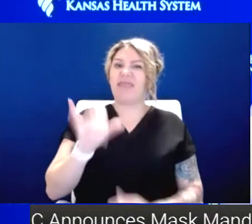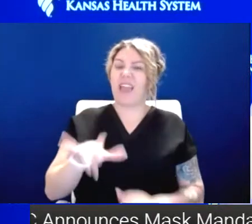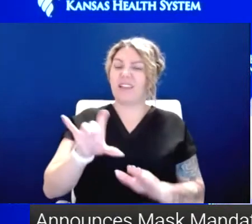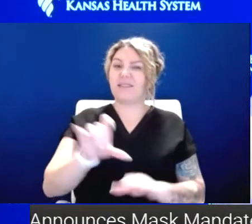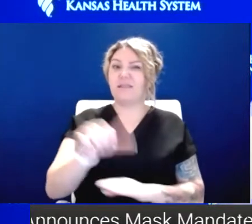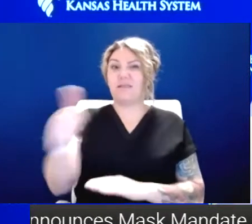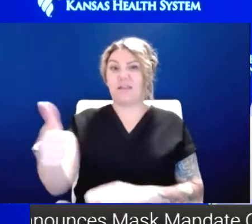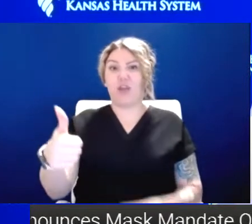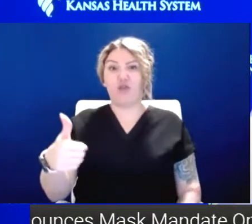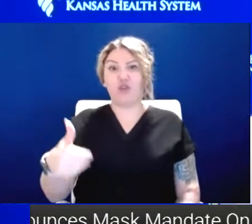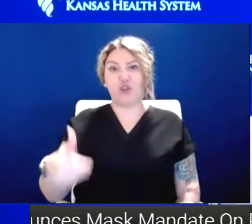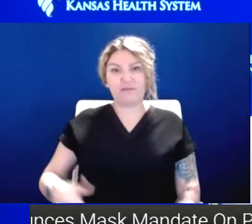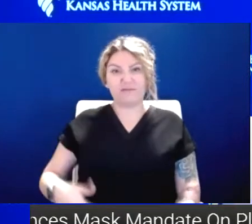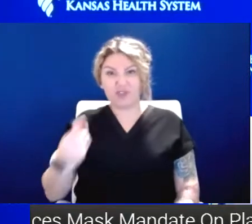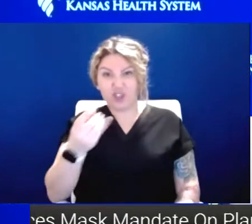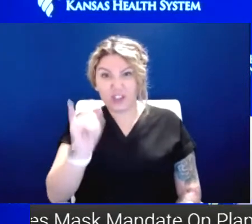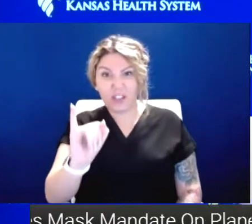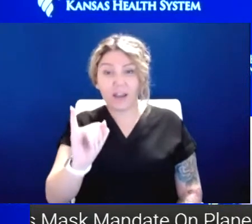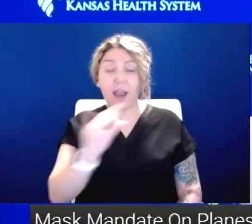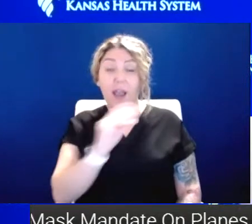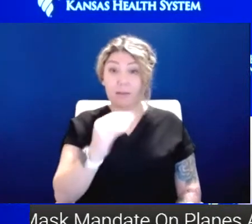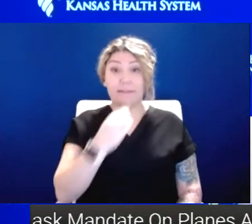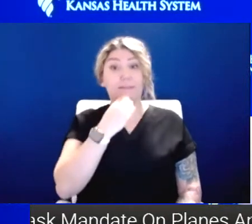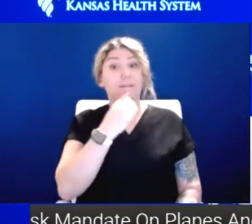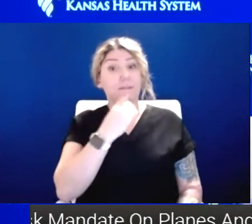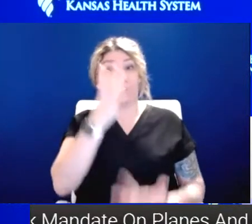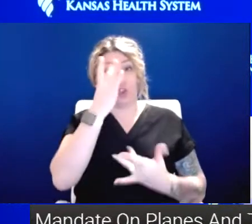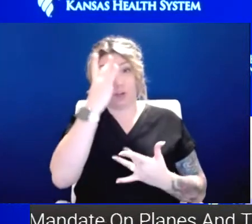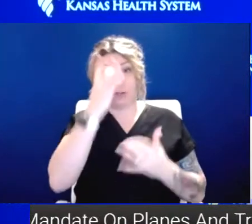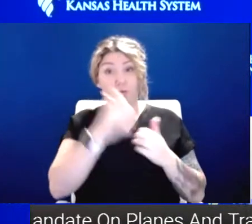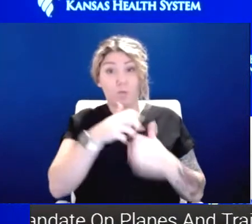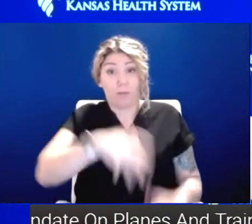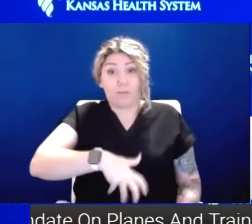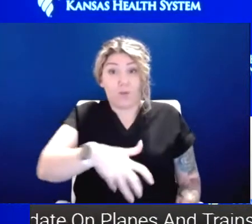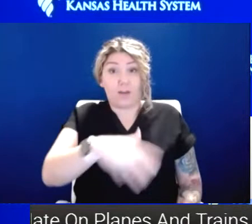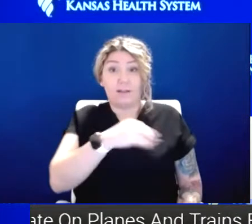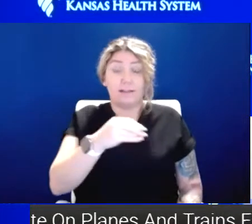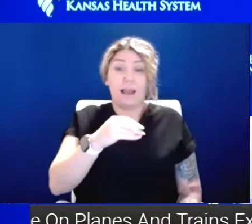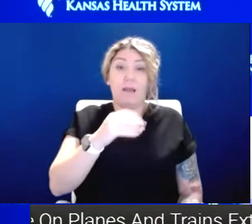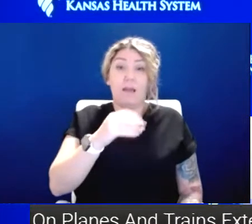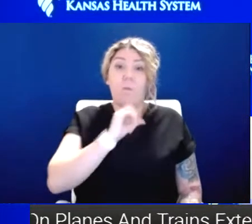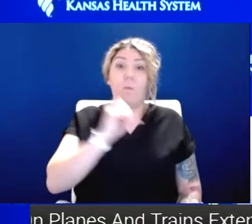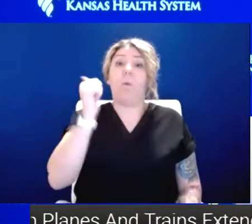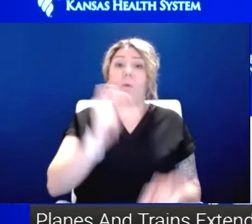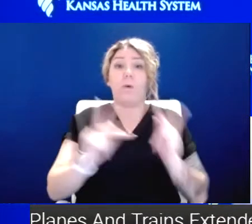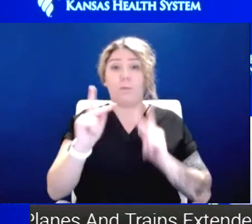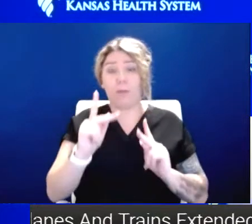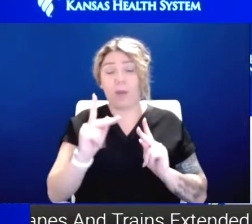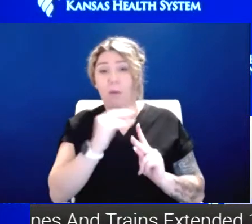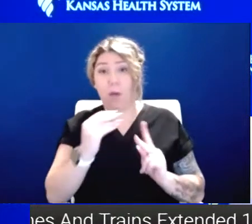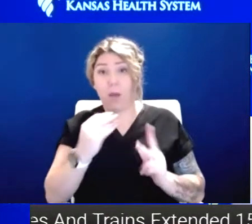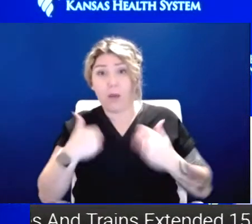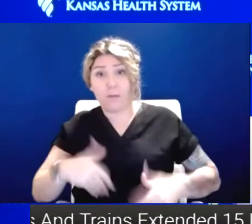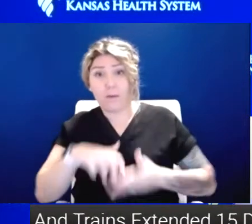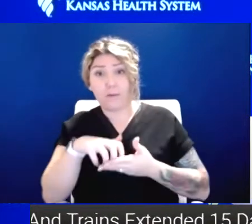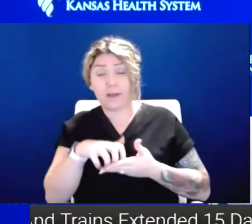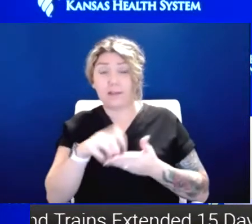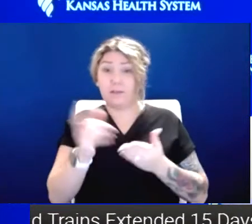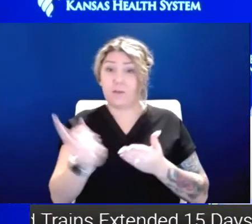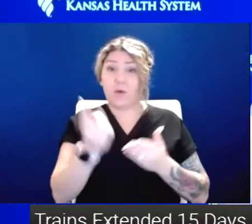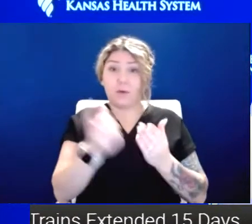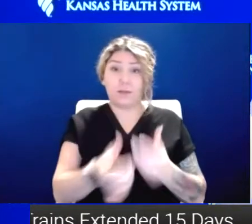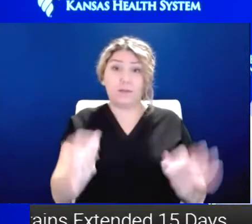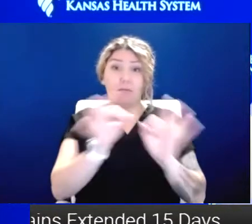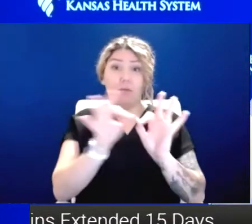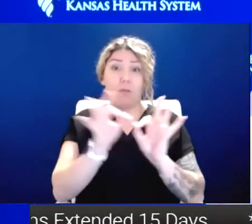severe disease in people who are pregnant, older people, and those who are immune compromised. So it's always important to understand the food product that you're